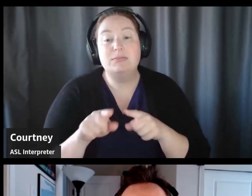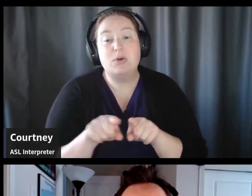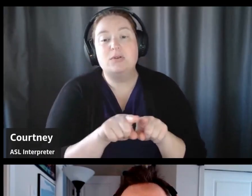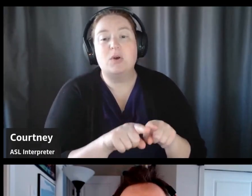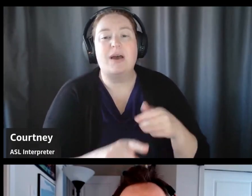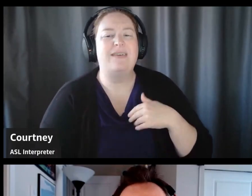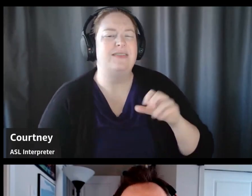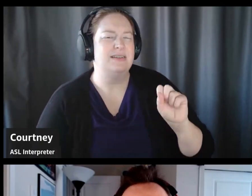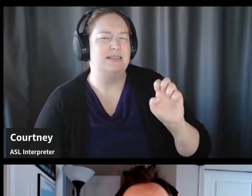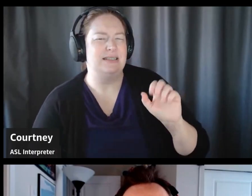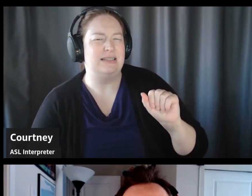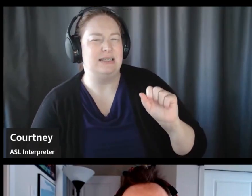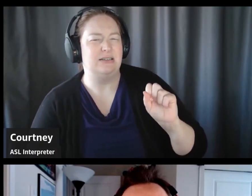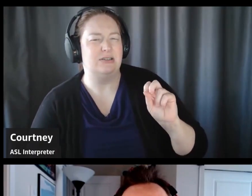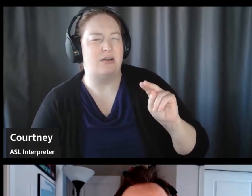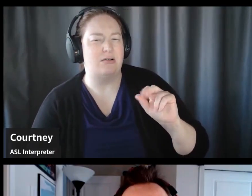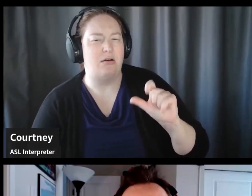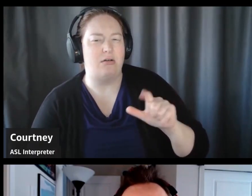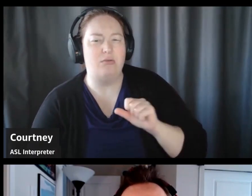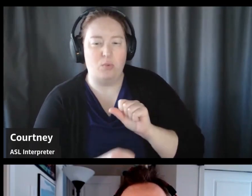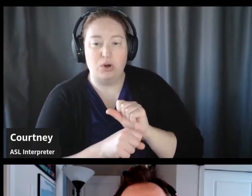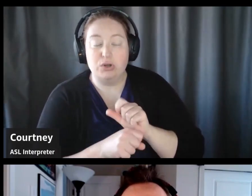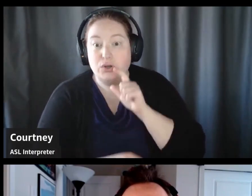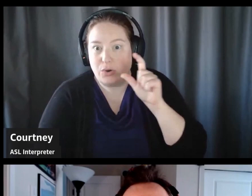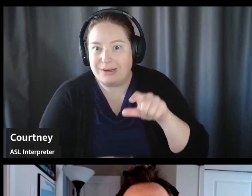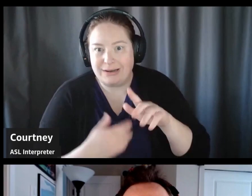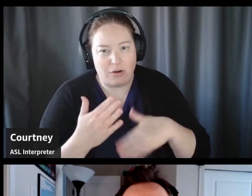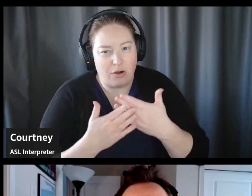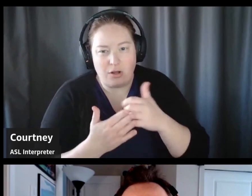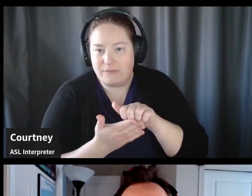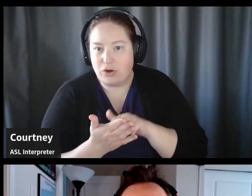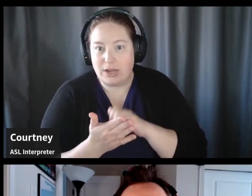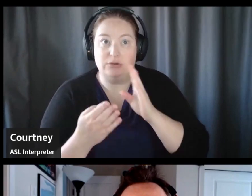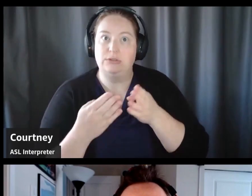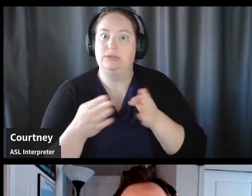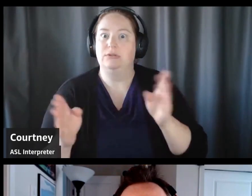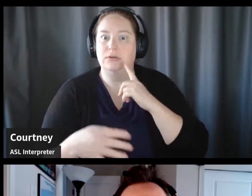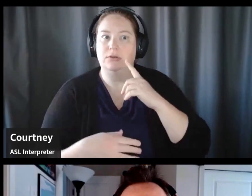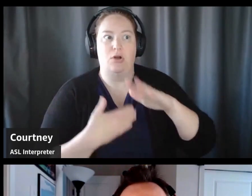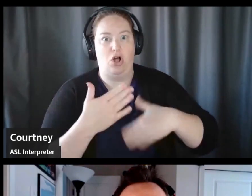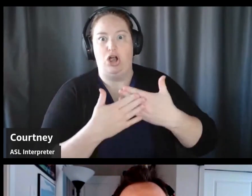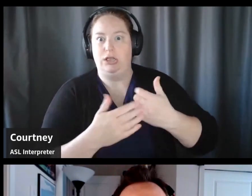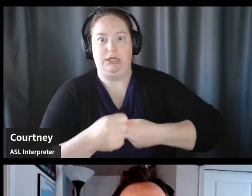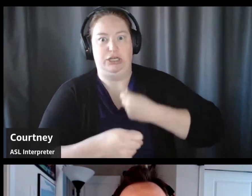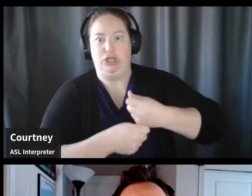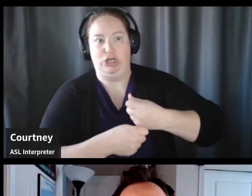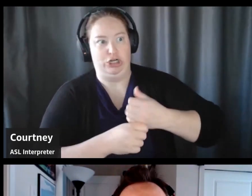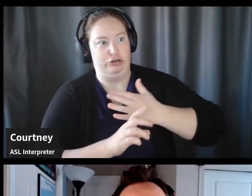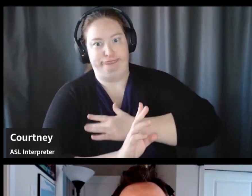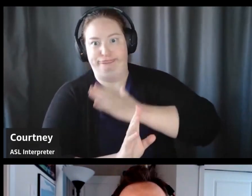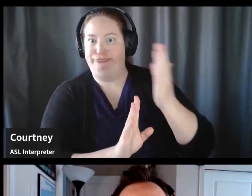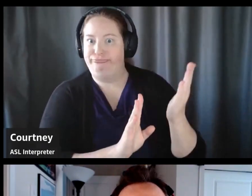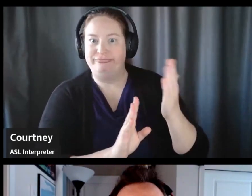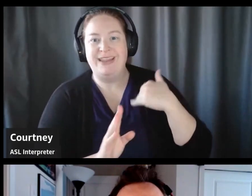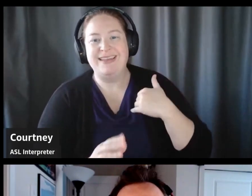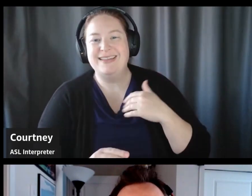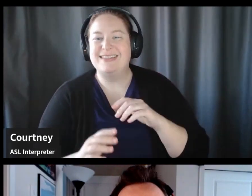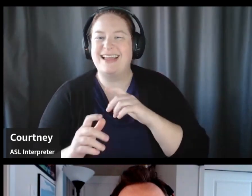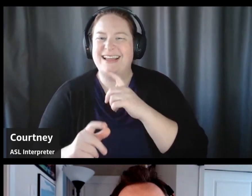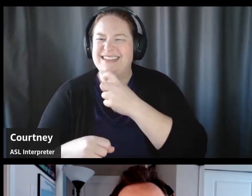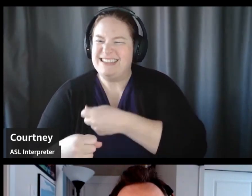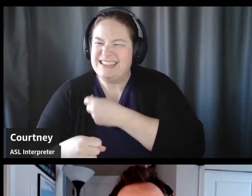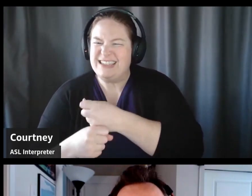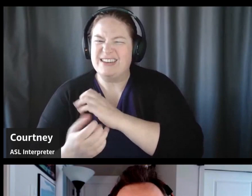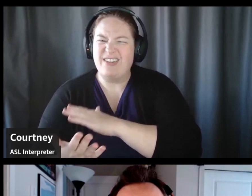workloads, right? You do not perhaps need all of your accounts across the whole year, right? And then those kind of like seasonal fluctuations also, you get to see a bunch